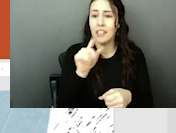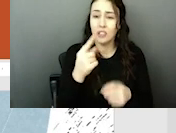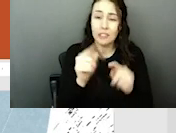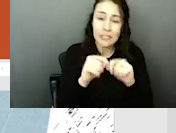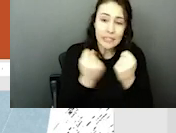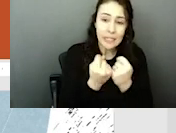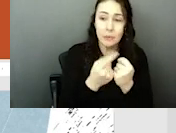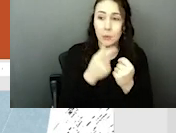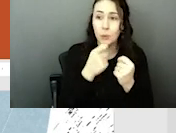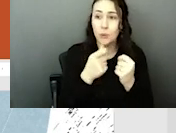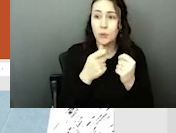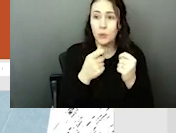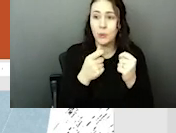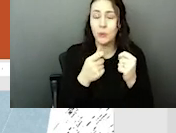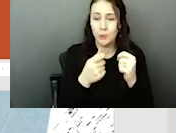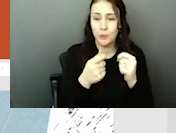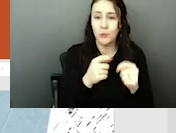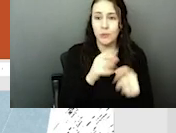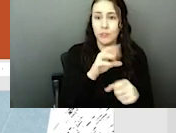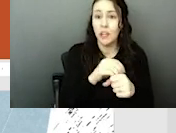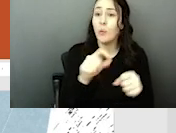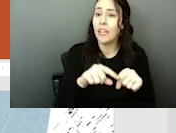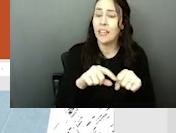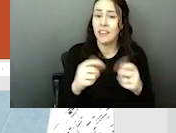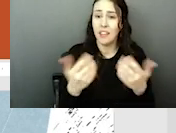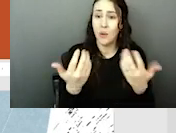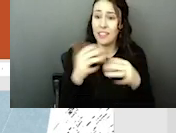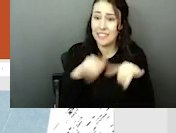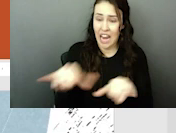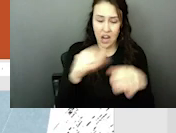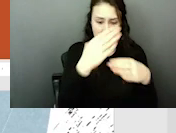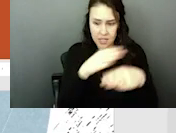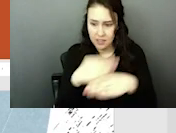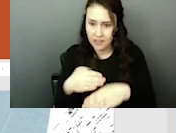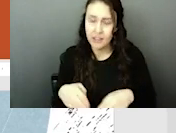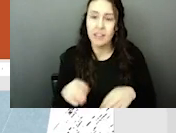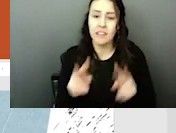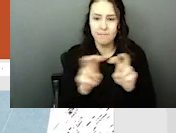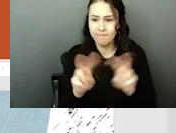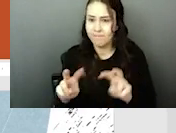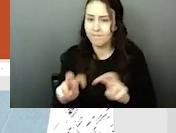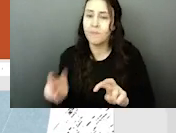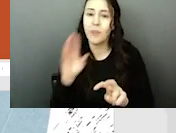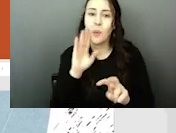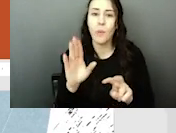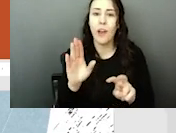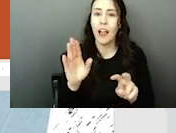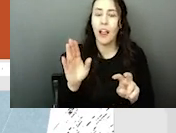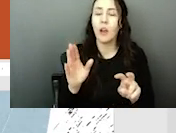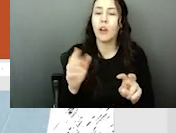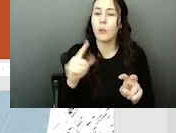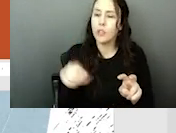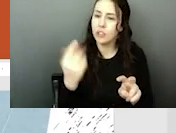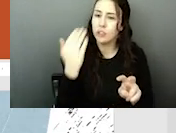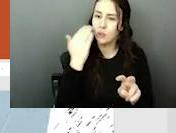tied to each individual standard. We broke the standards apart and said, we're gonna blow the whole structure up. We just know we wanna talk about